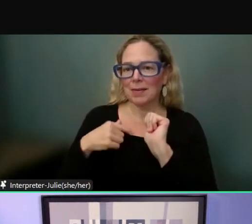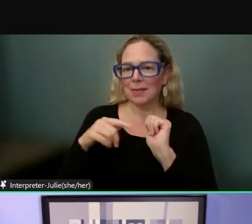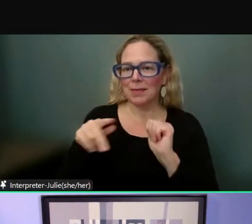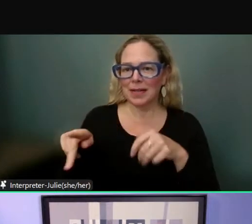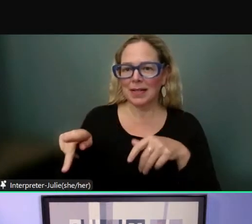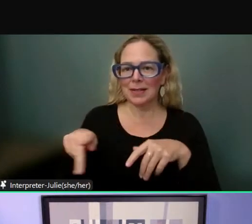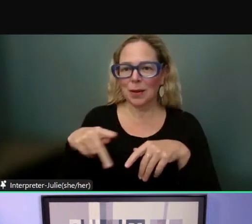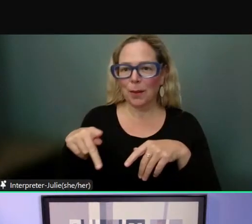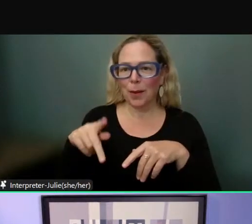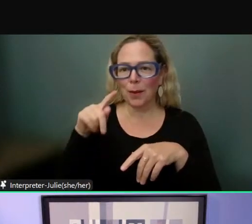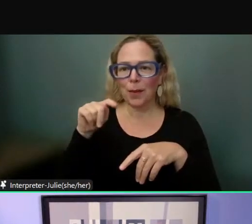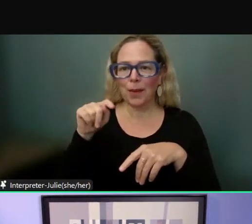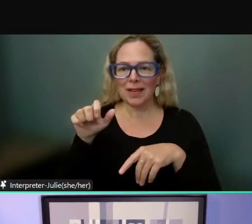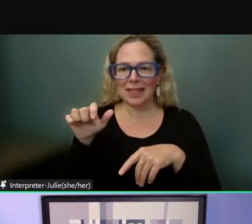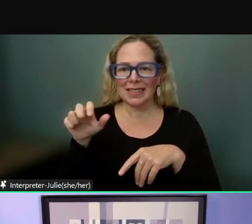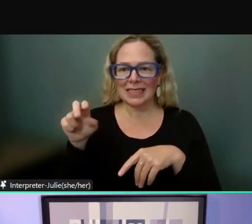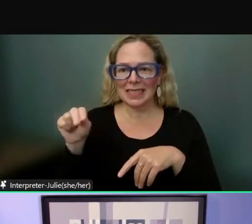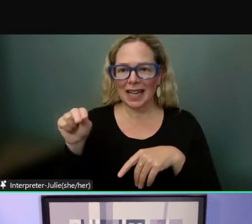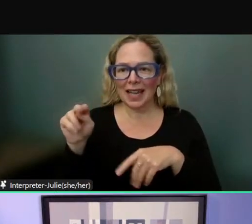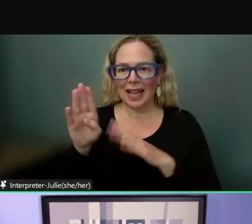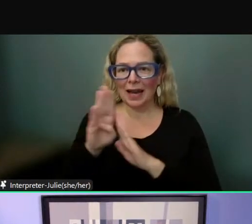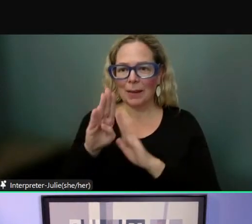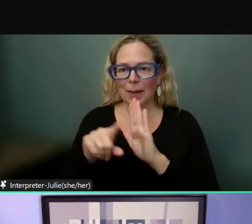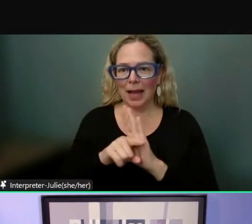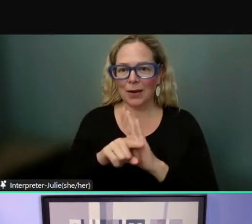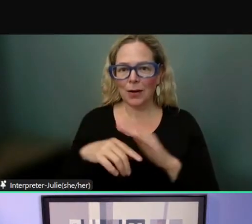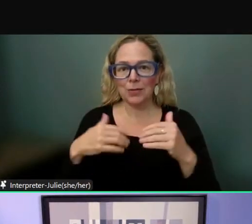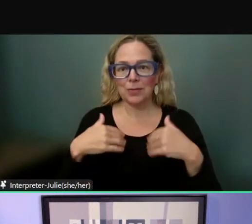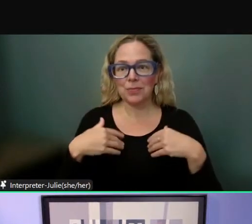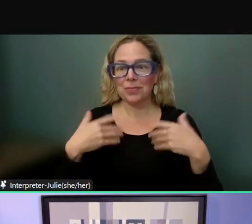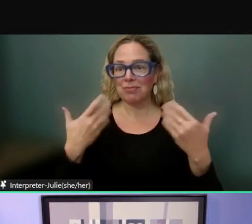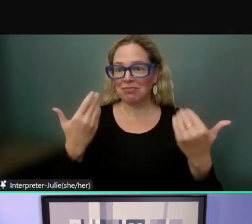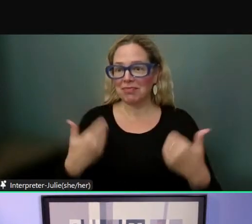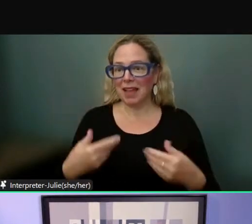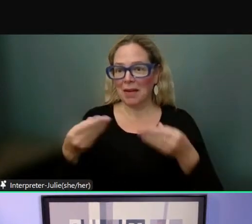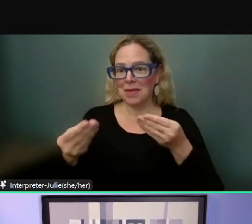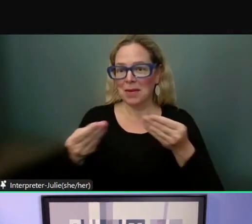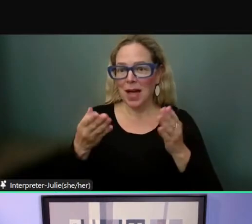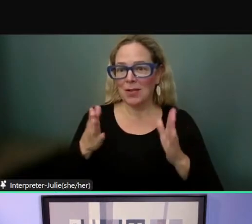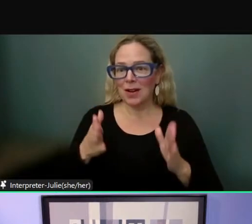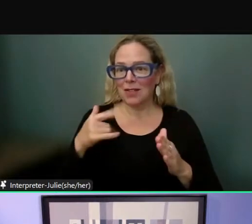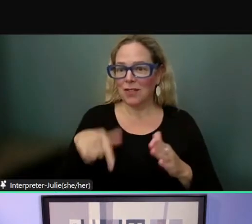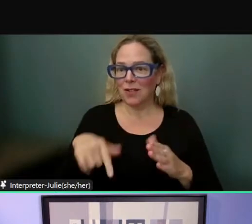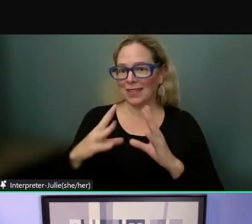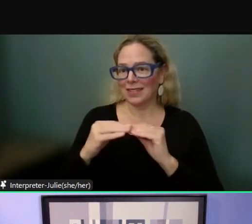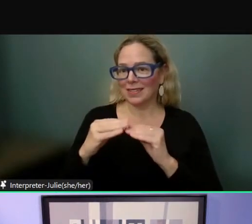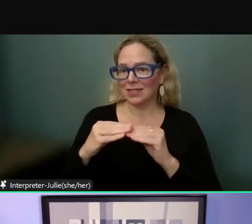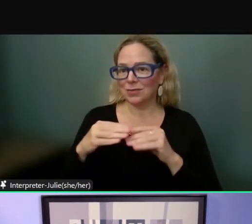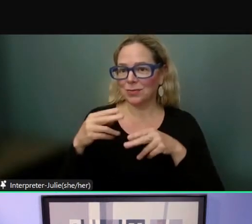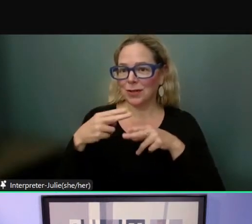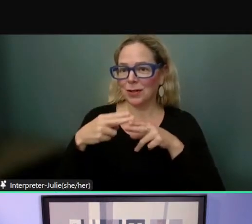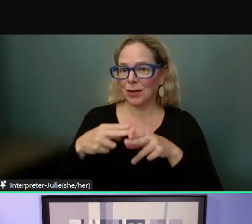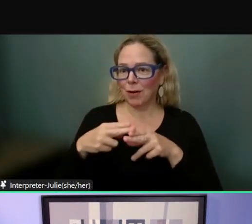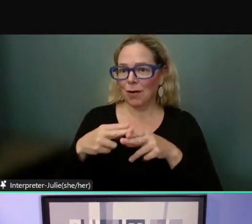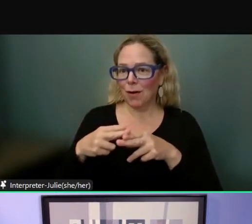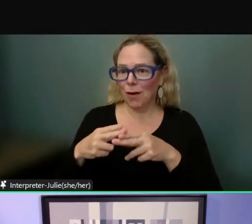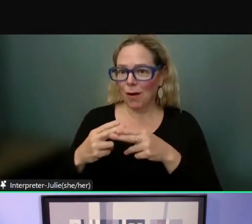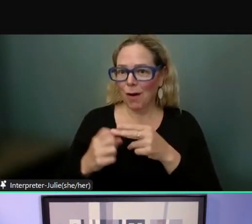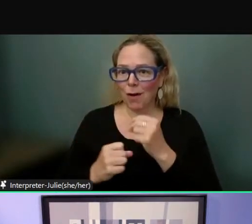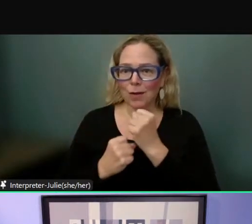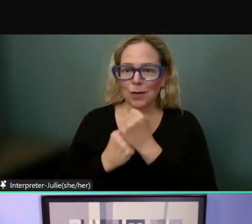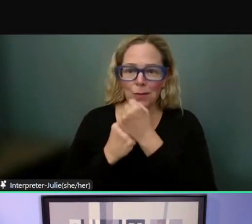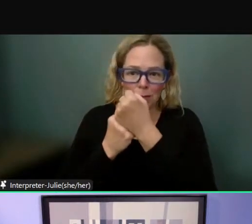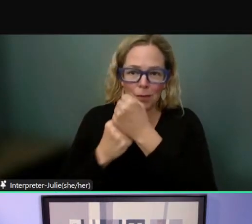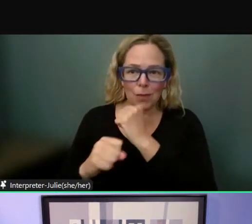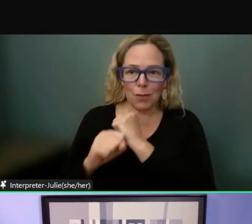background. I will be your moderator for this session called Promoting Disability Inclusion in Healthcare,